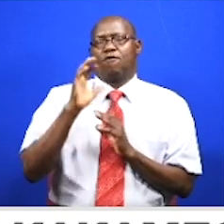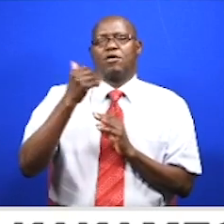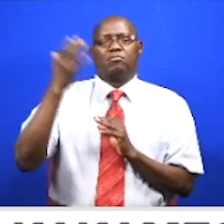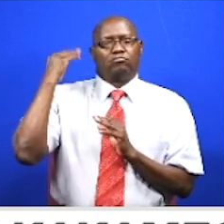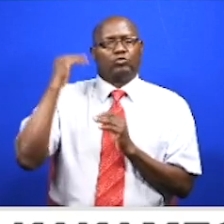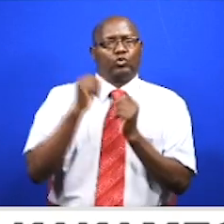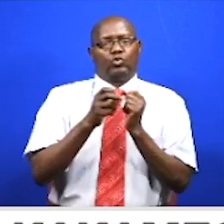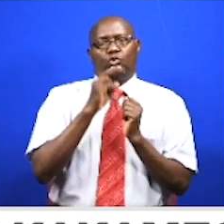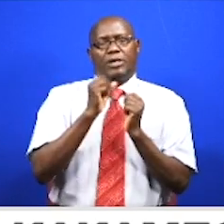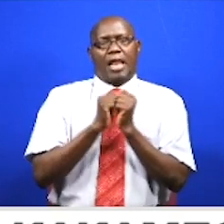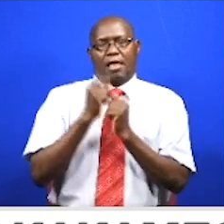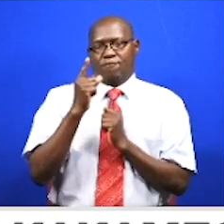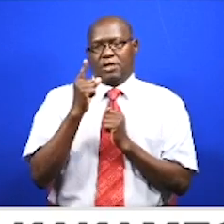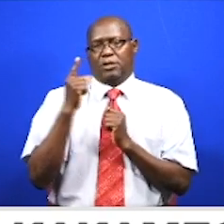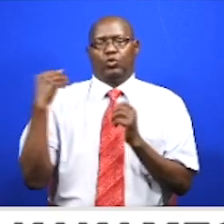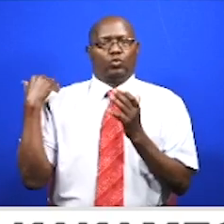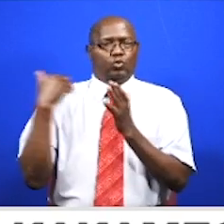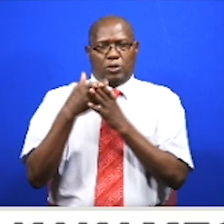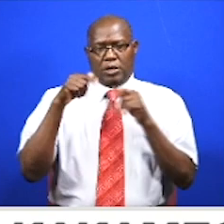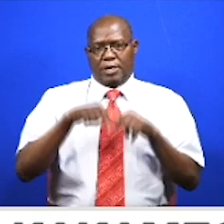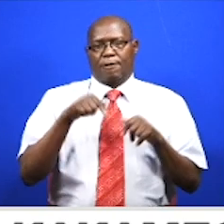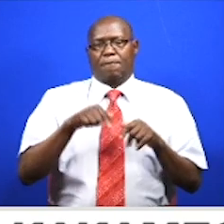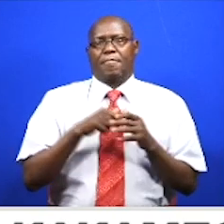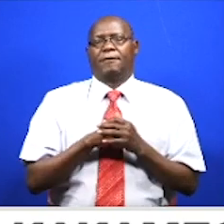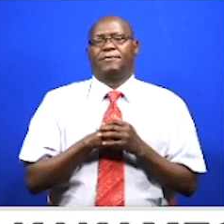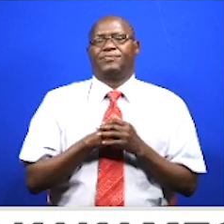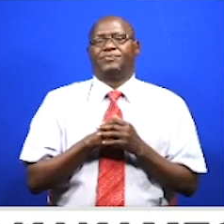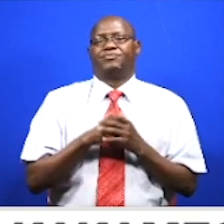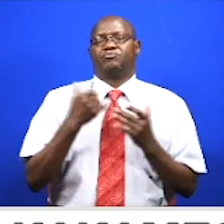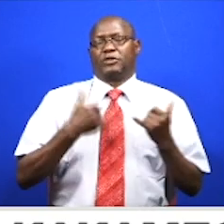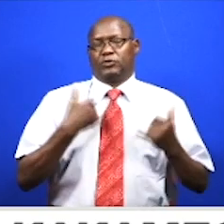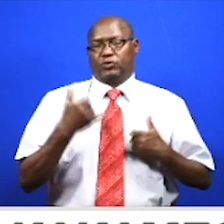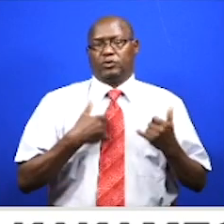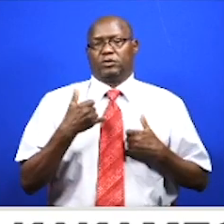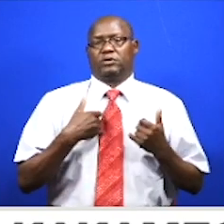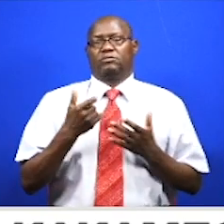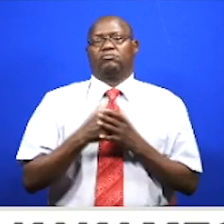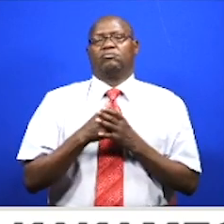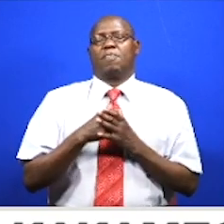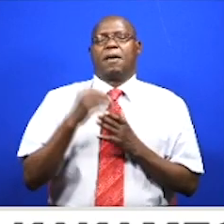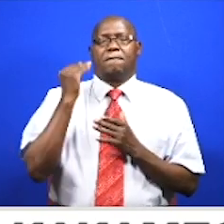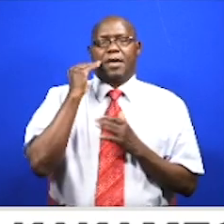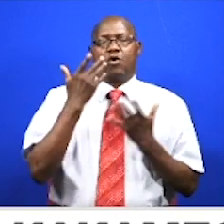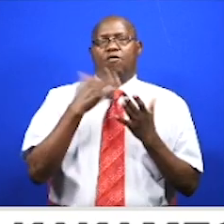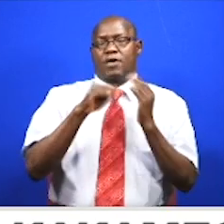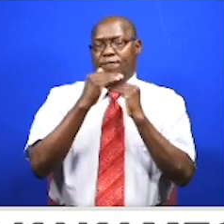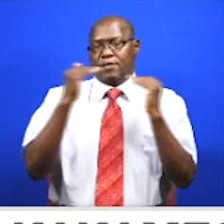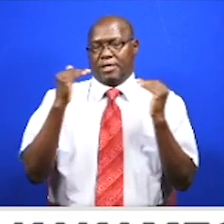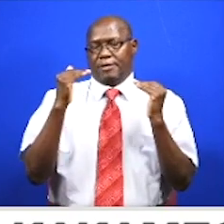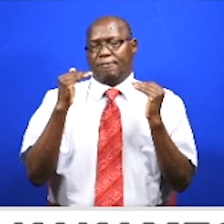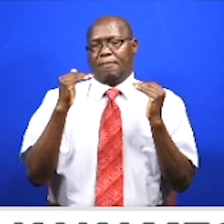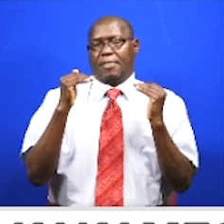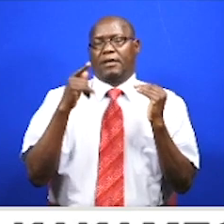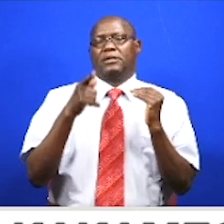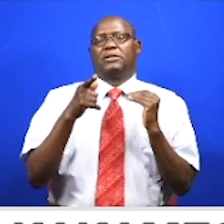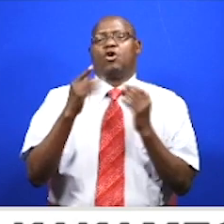2011 to date. Actually, I enjoy listening to Breath of Heaven because